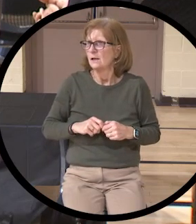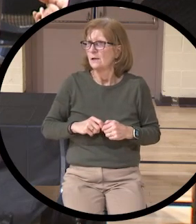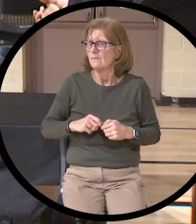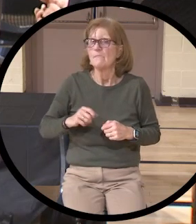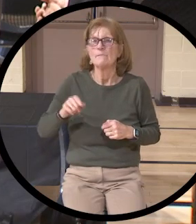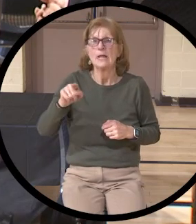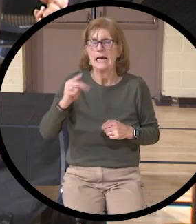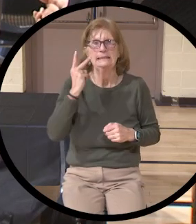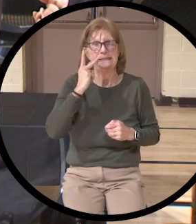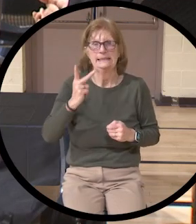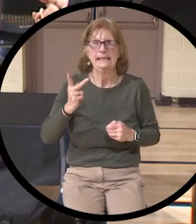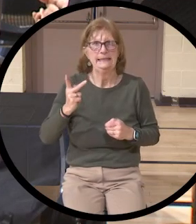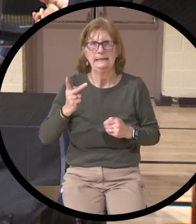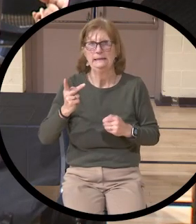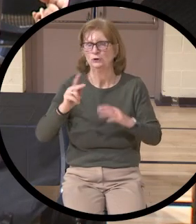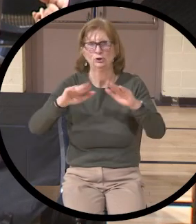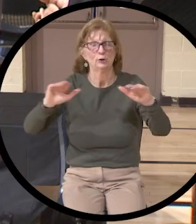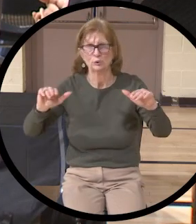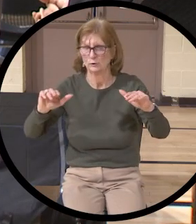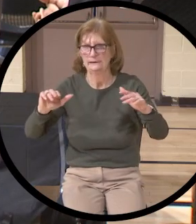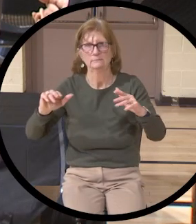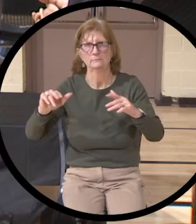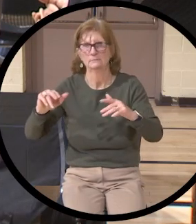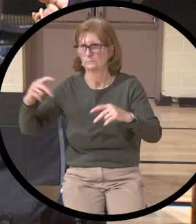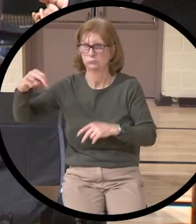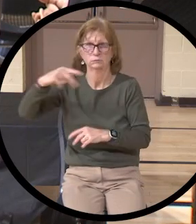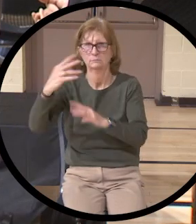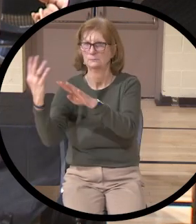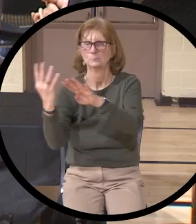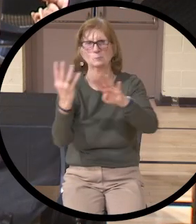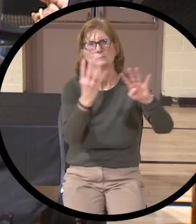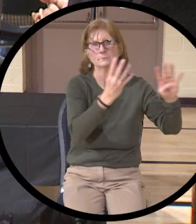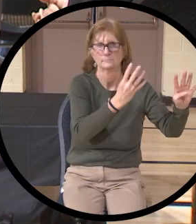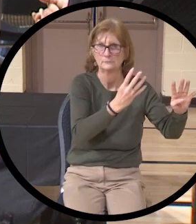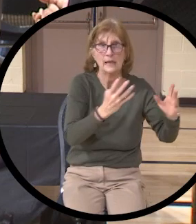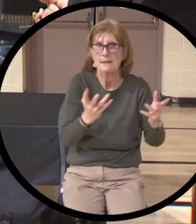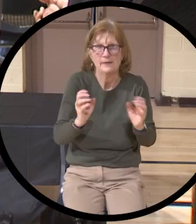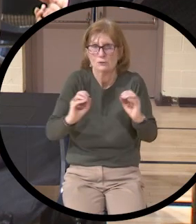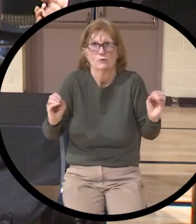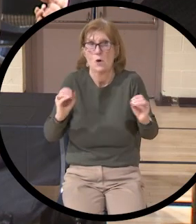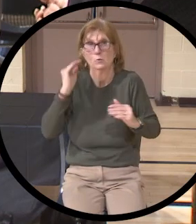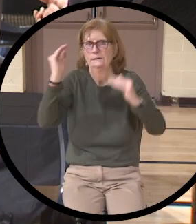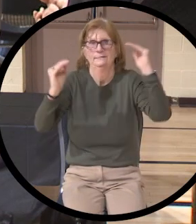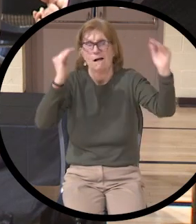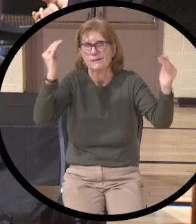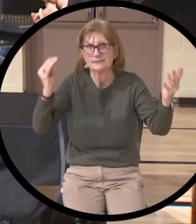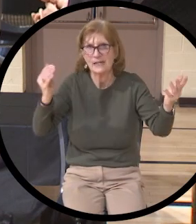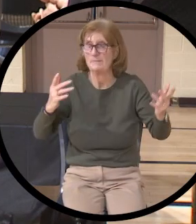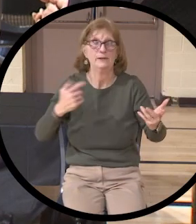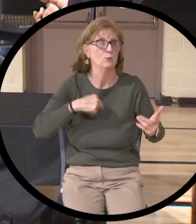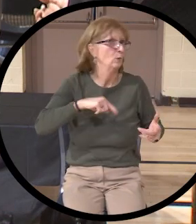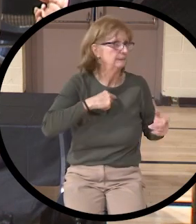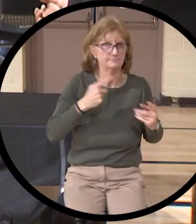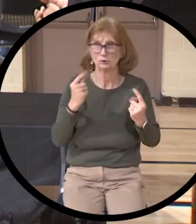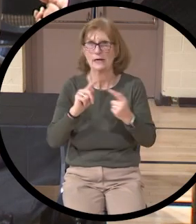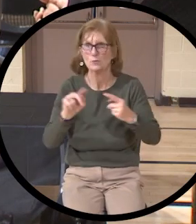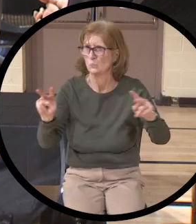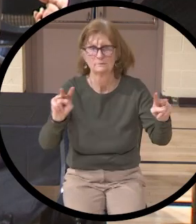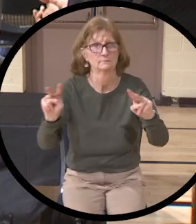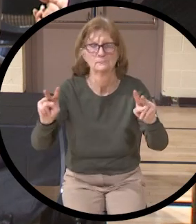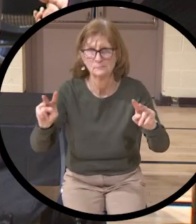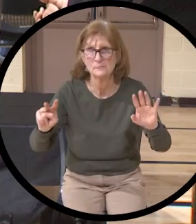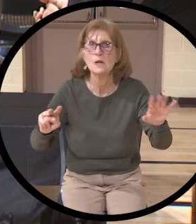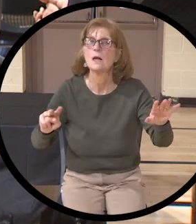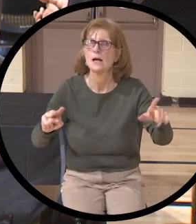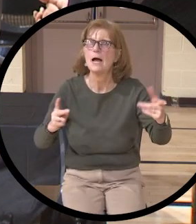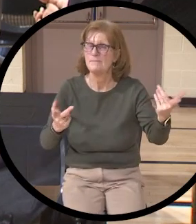a 10-minute window right before school, and most of them are unsupervised except for the incredible work that support crossing guard